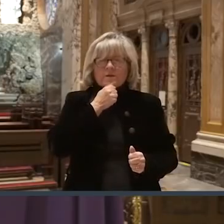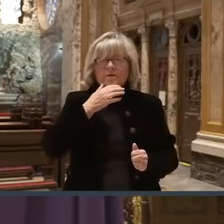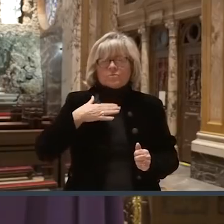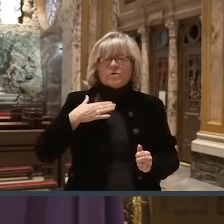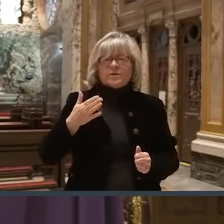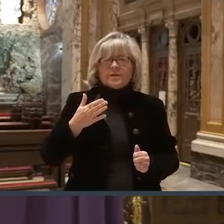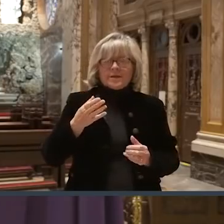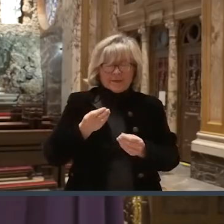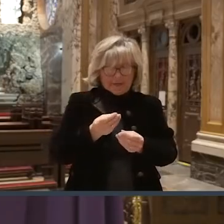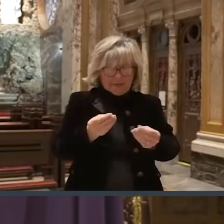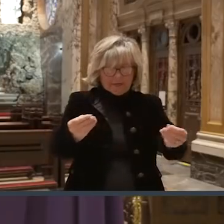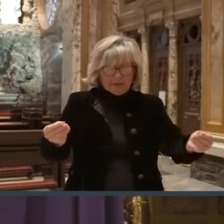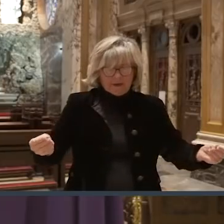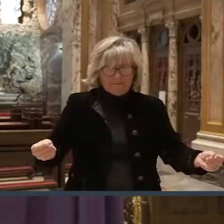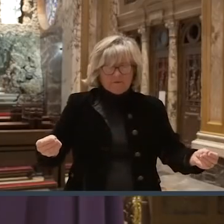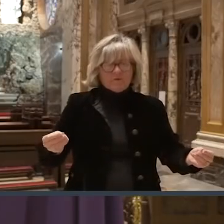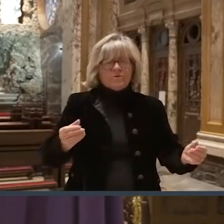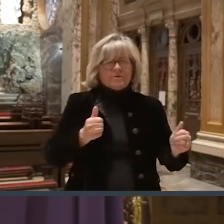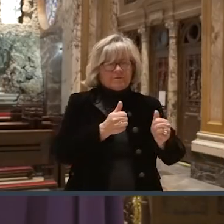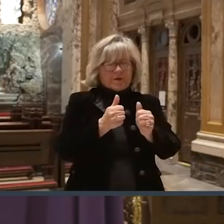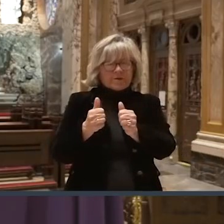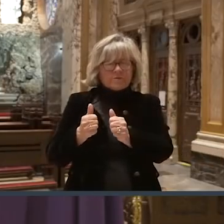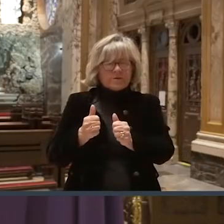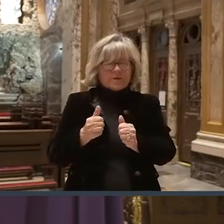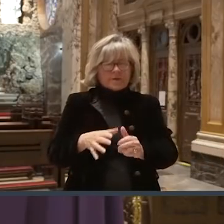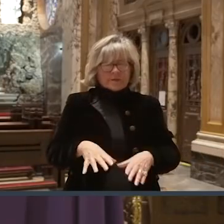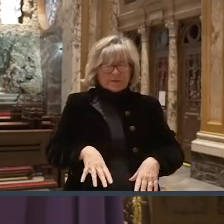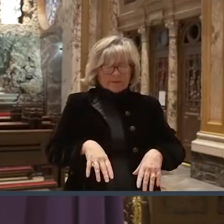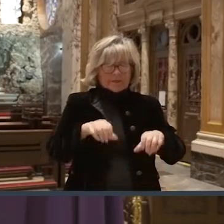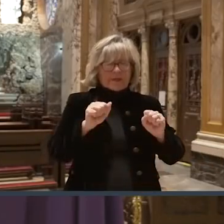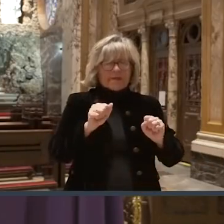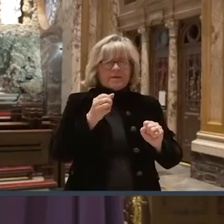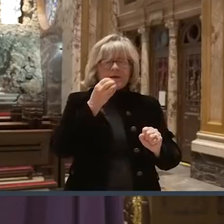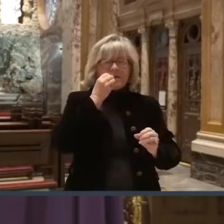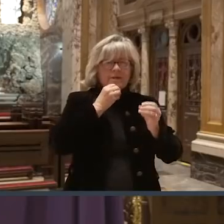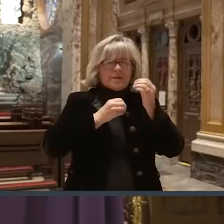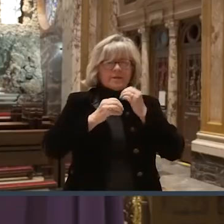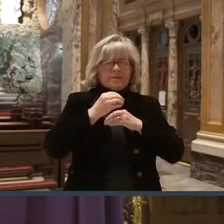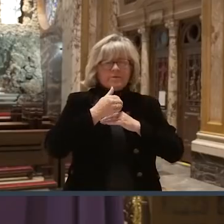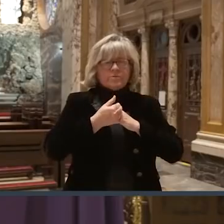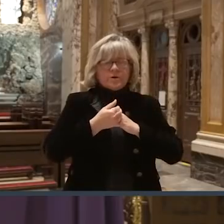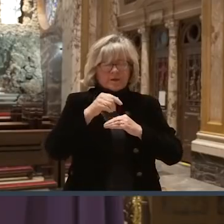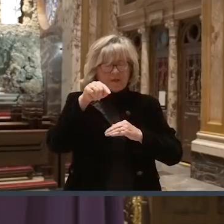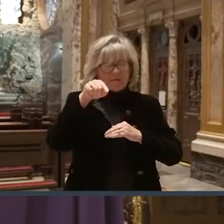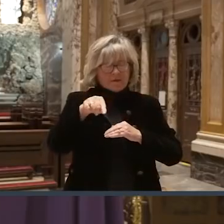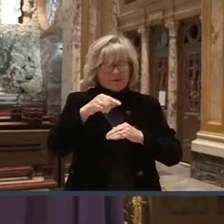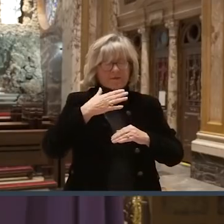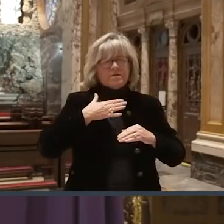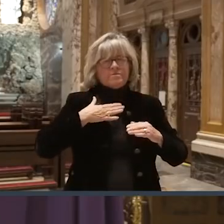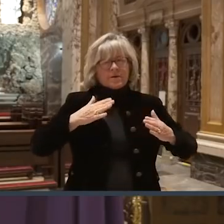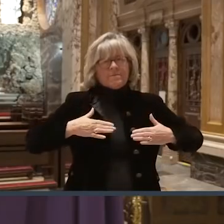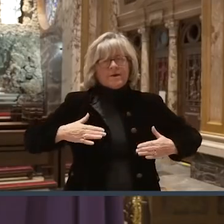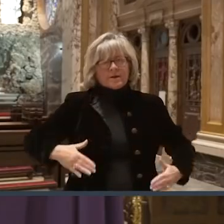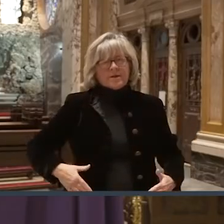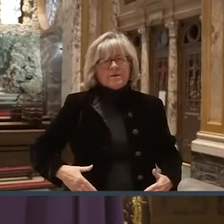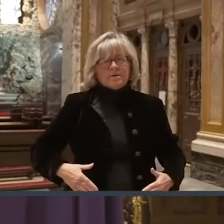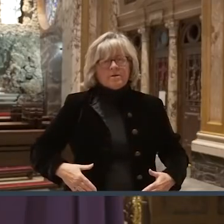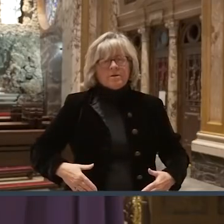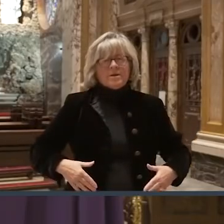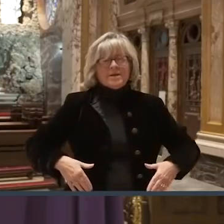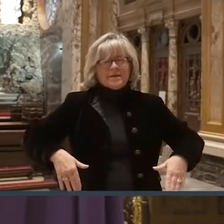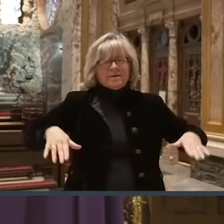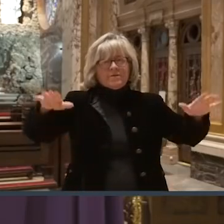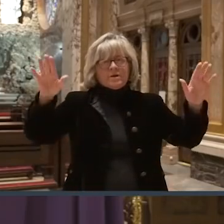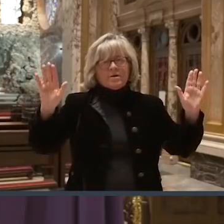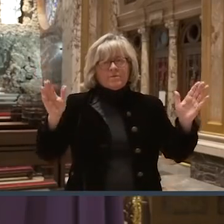and gave it to his disciples, saying, "Take this, all of you, and eat of it, for this is my body, which